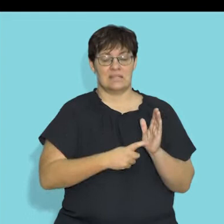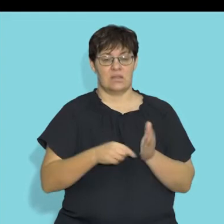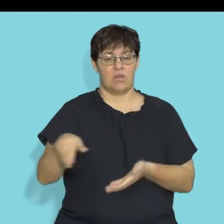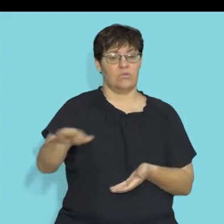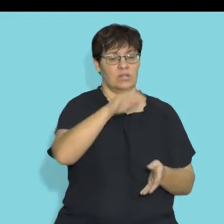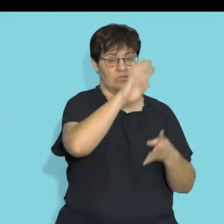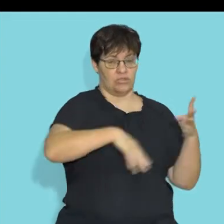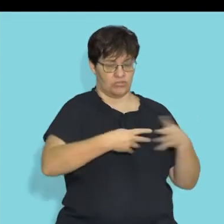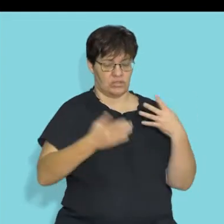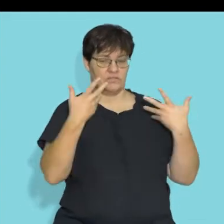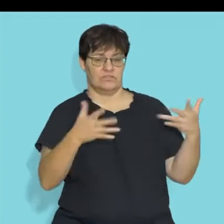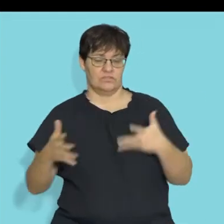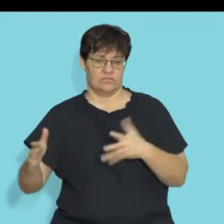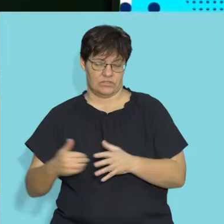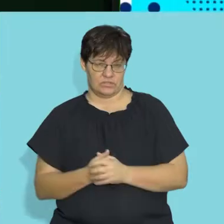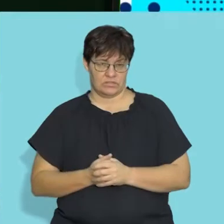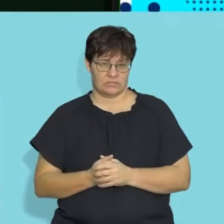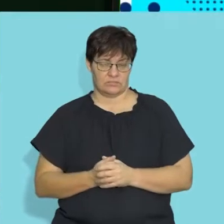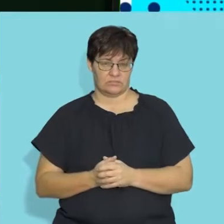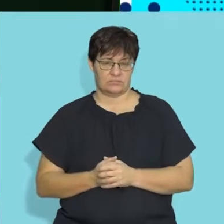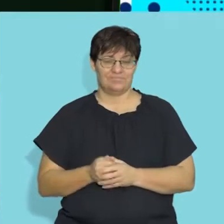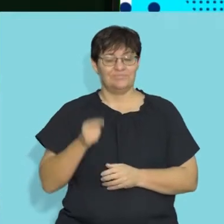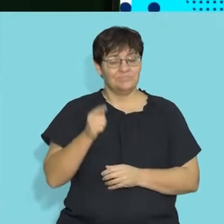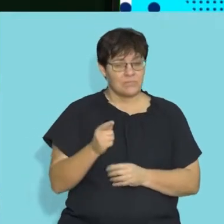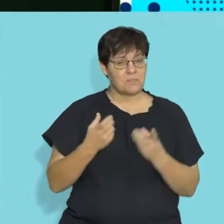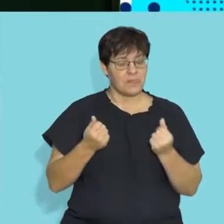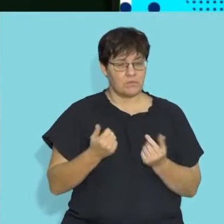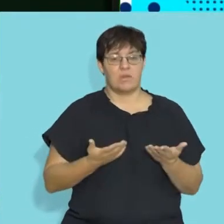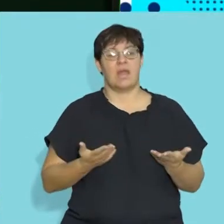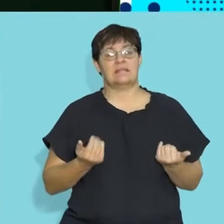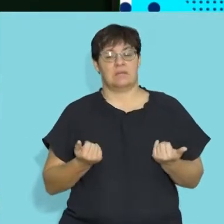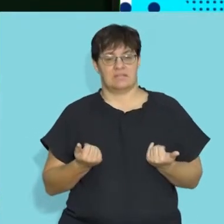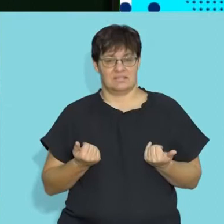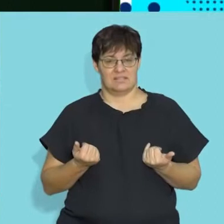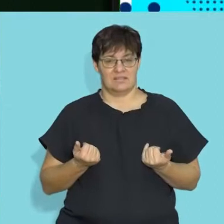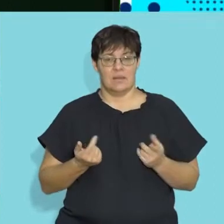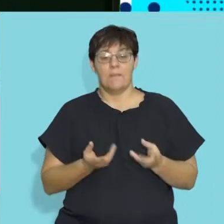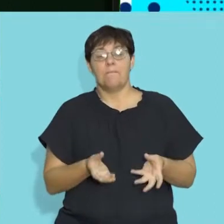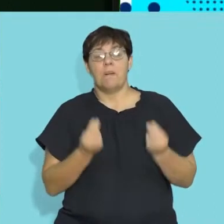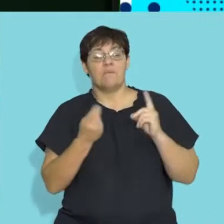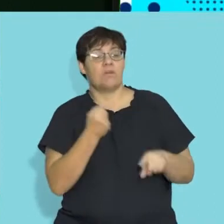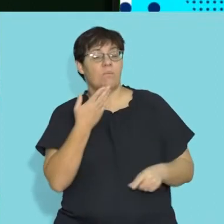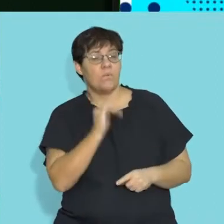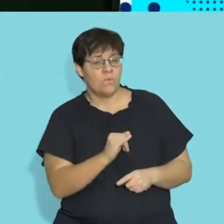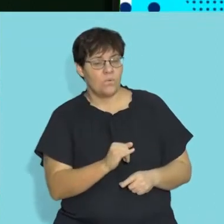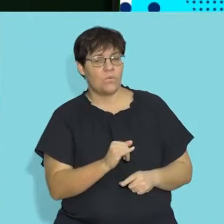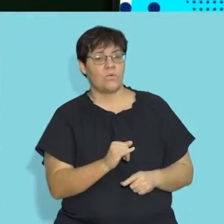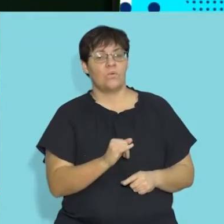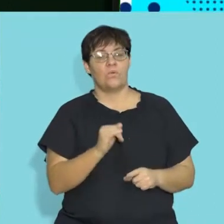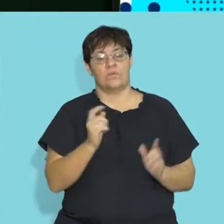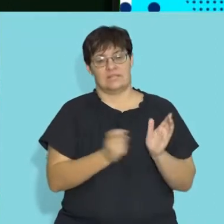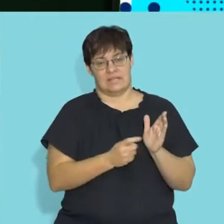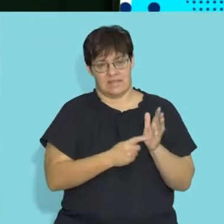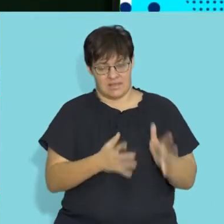debtors collection schedule. So this is the amount that we are expecting to receive from our debtors